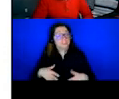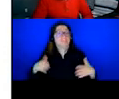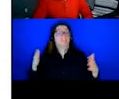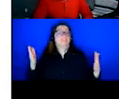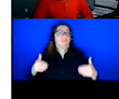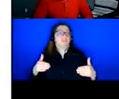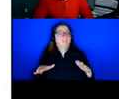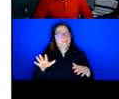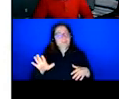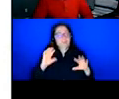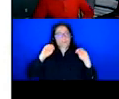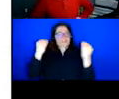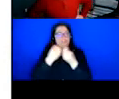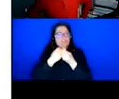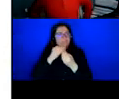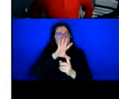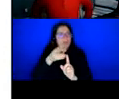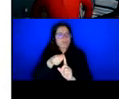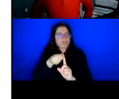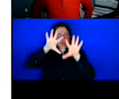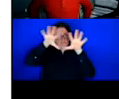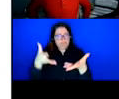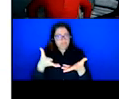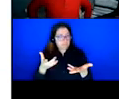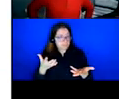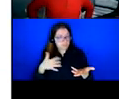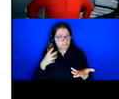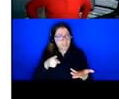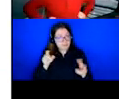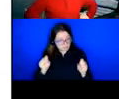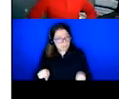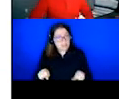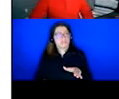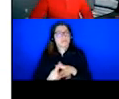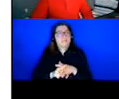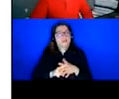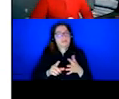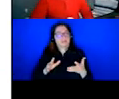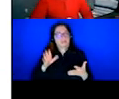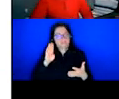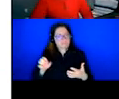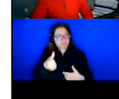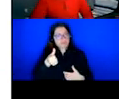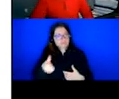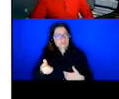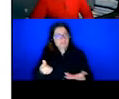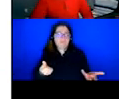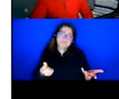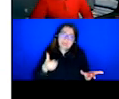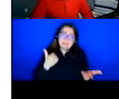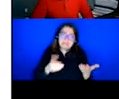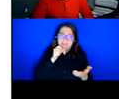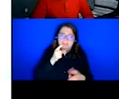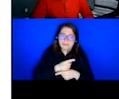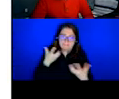you can bring your authentic self to work? Maybe that's the place, not the place for you, and kind of incorporating that as well. What about